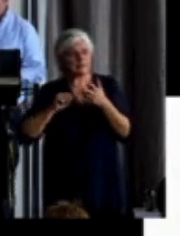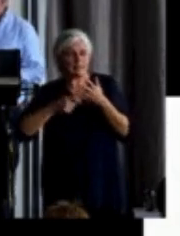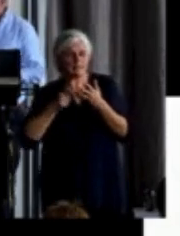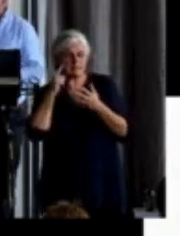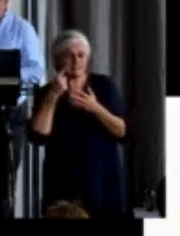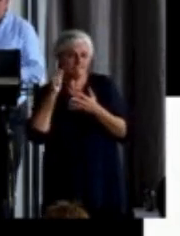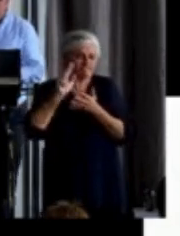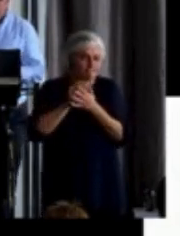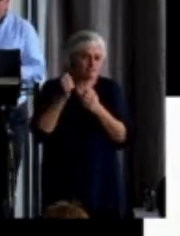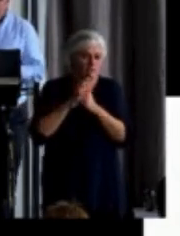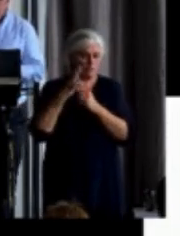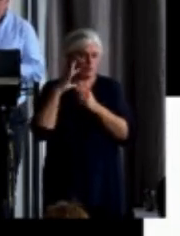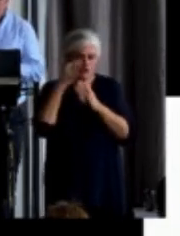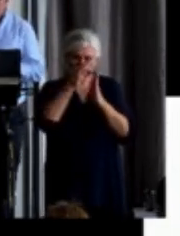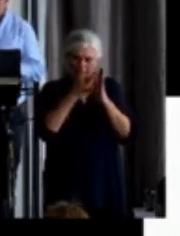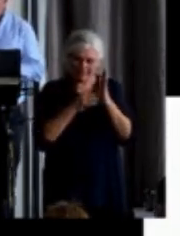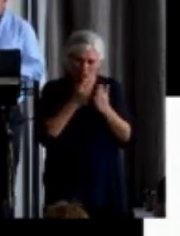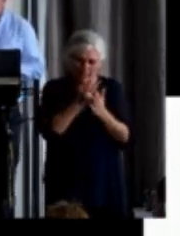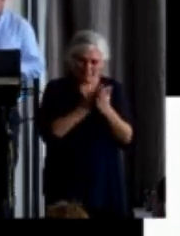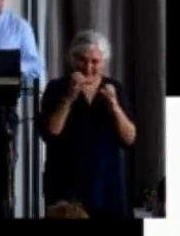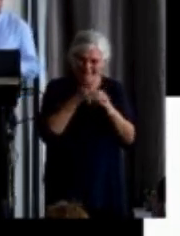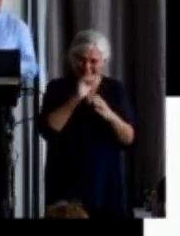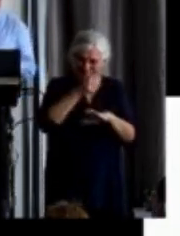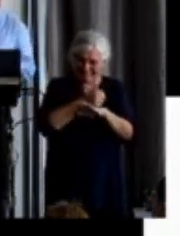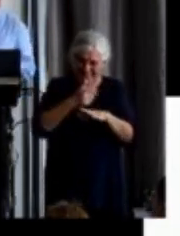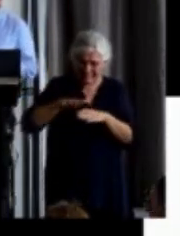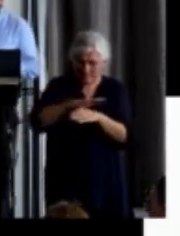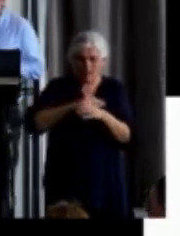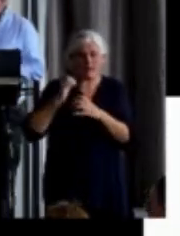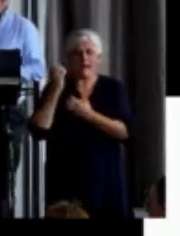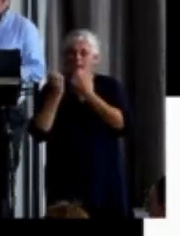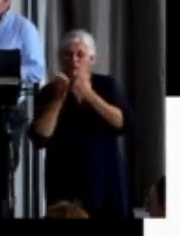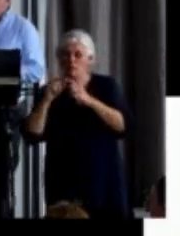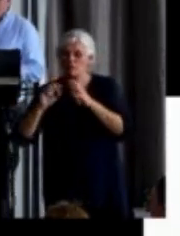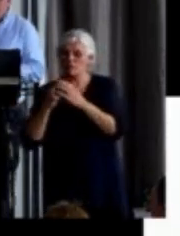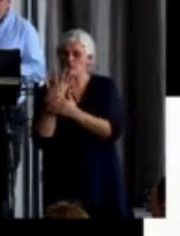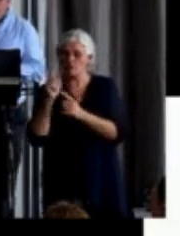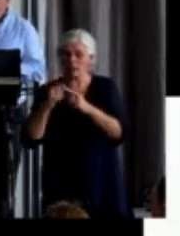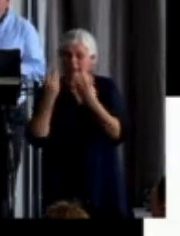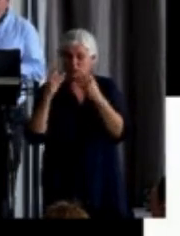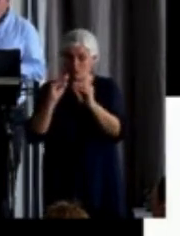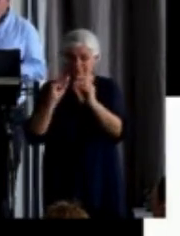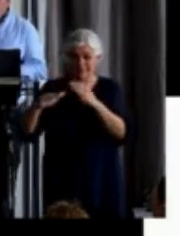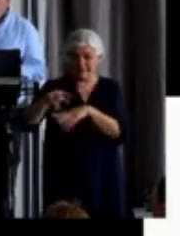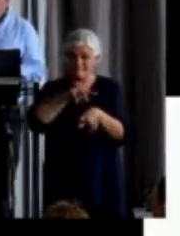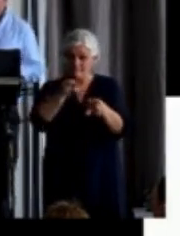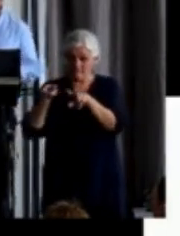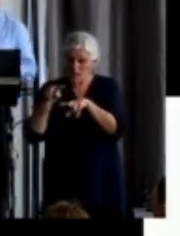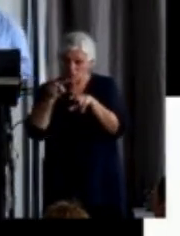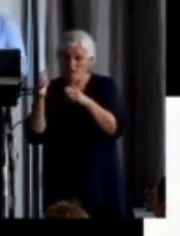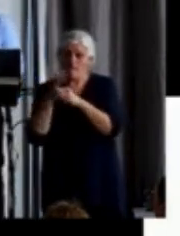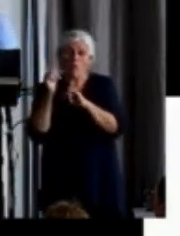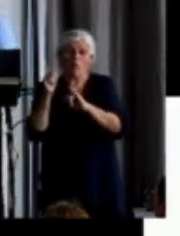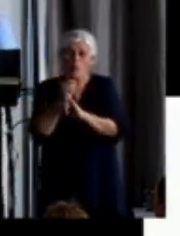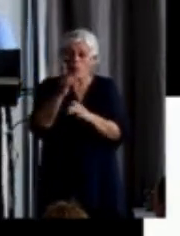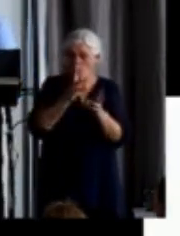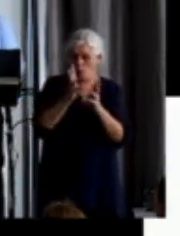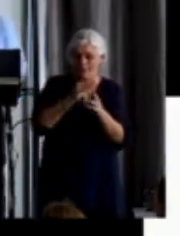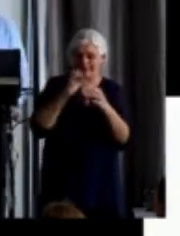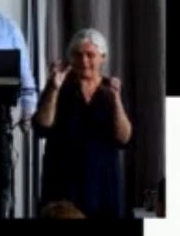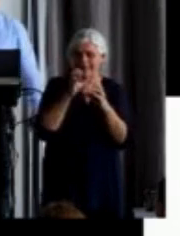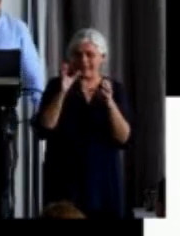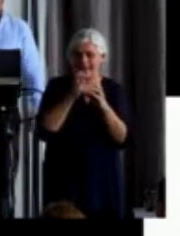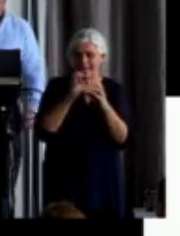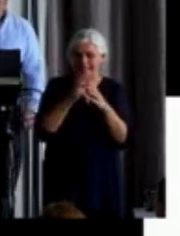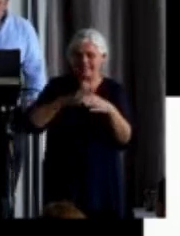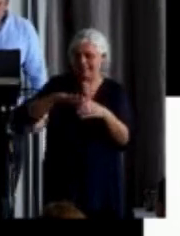a checklist for epilepsy in care settings, and the evaluation and the development of an educational video for those working in care